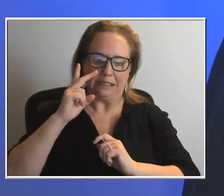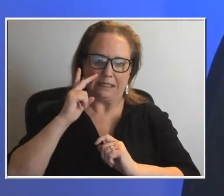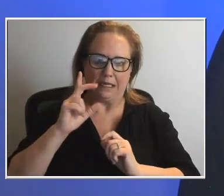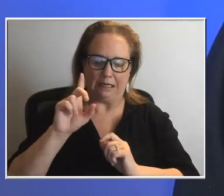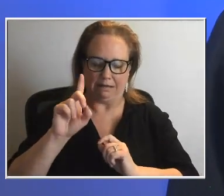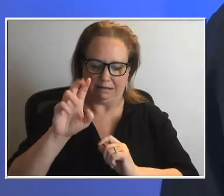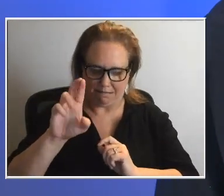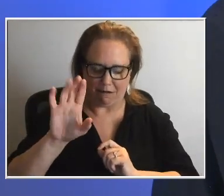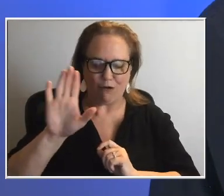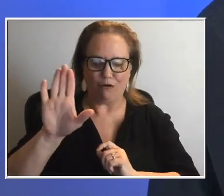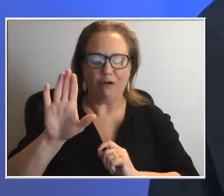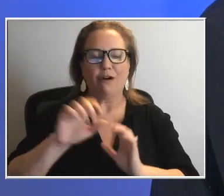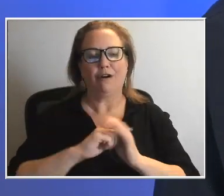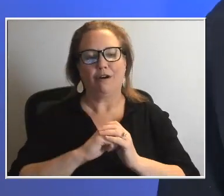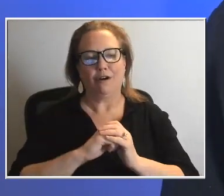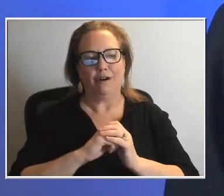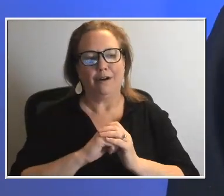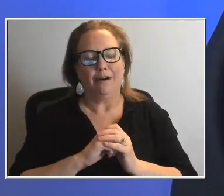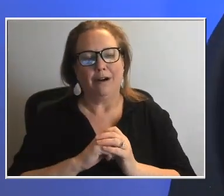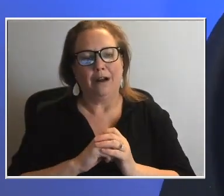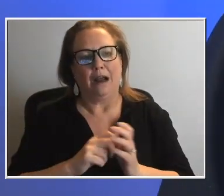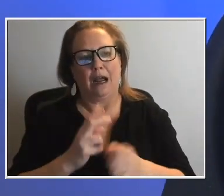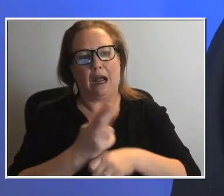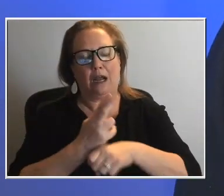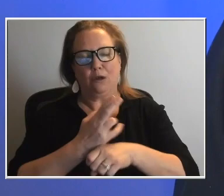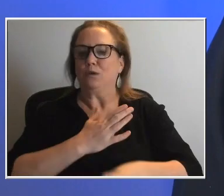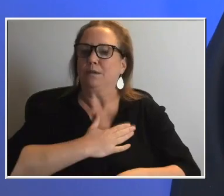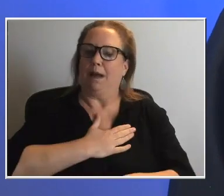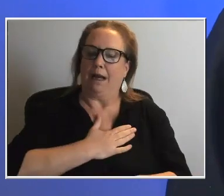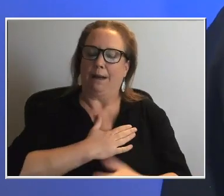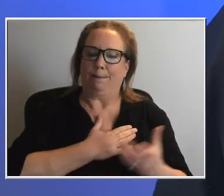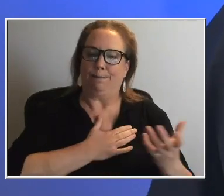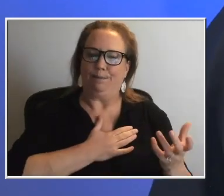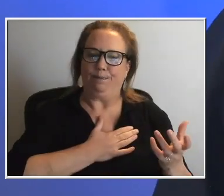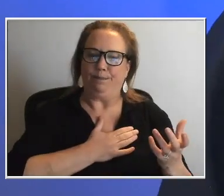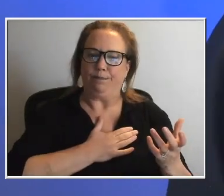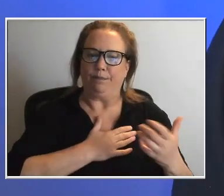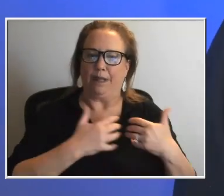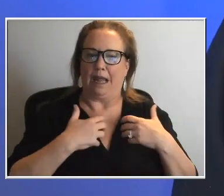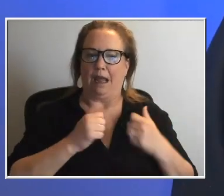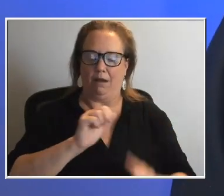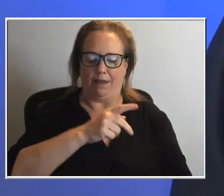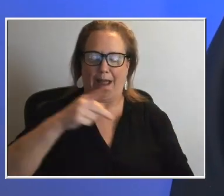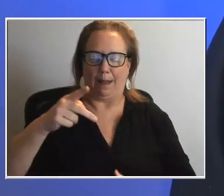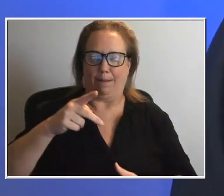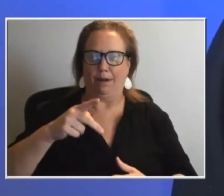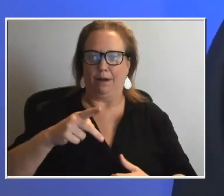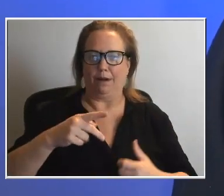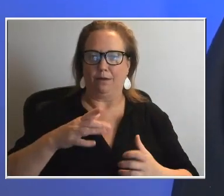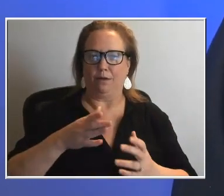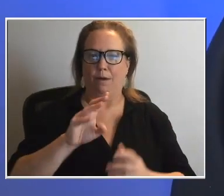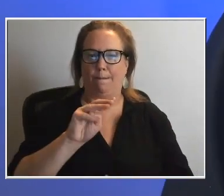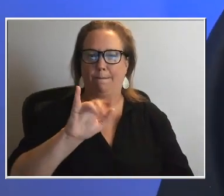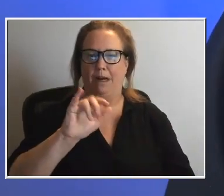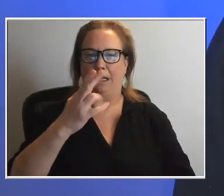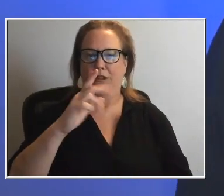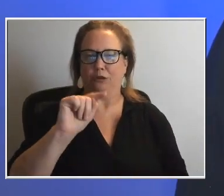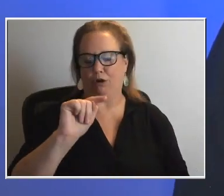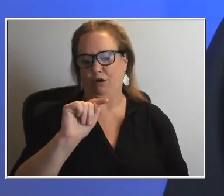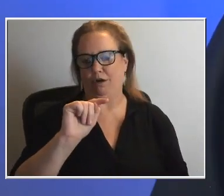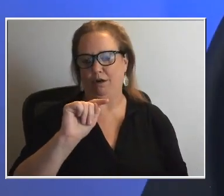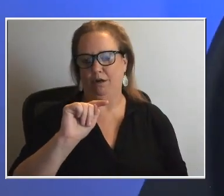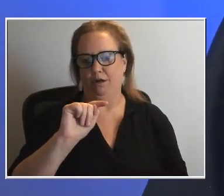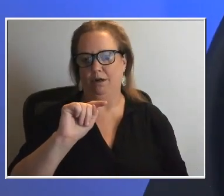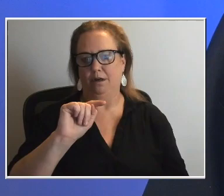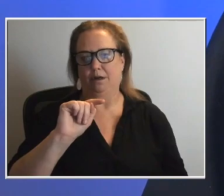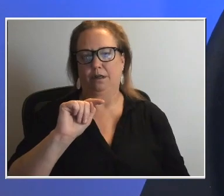Coccarella, and I used my health app that we have through MyChart. And she